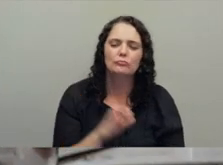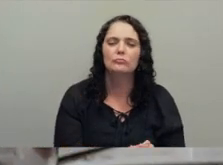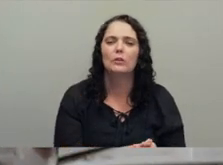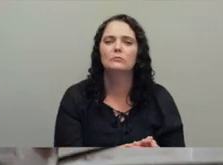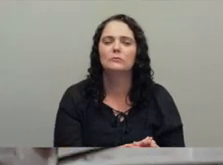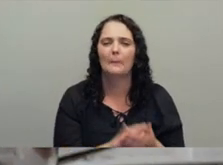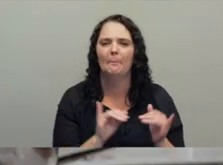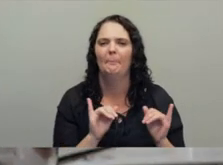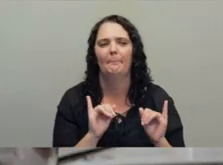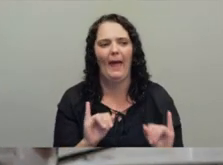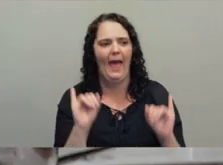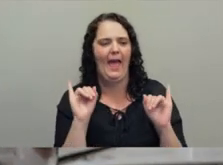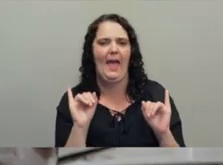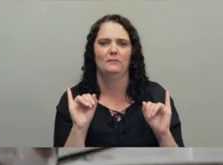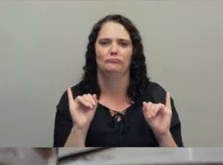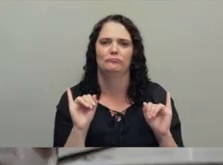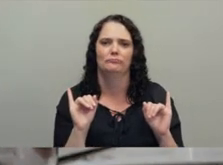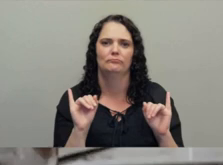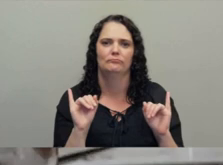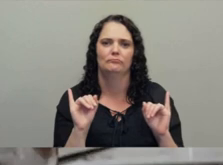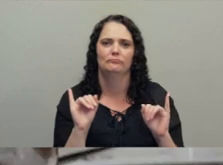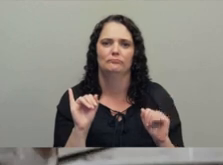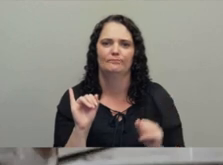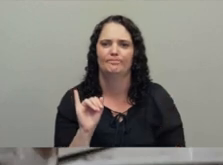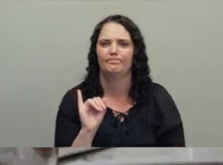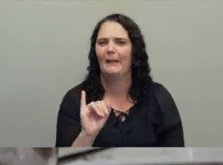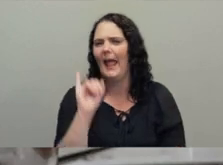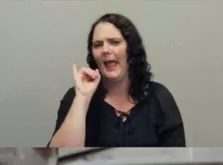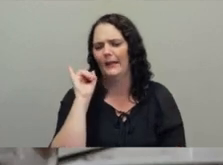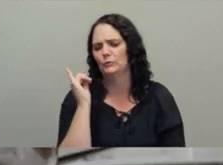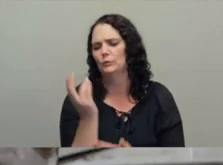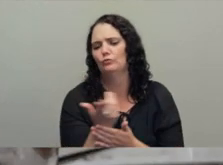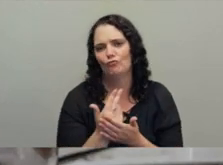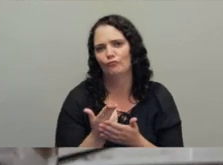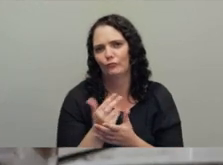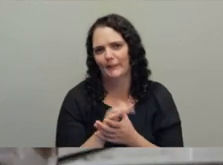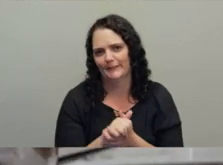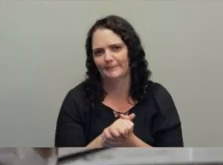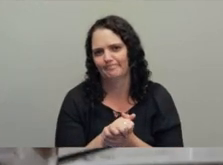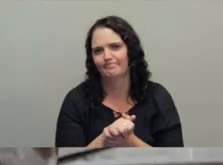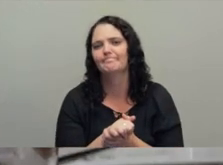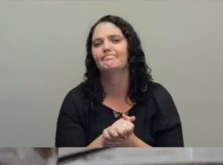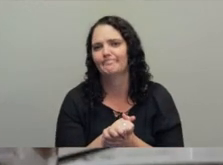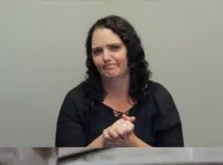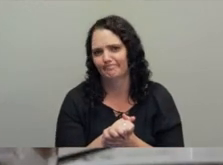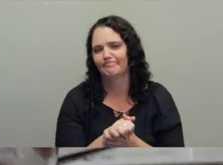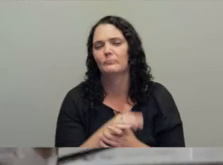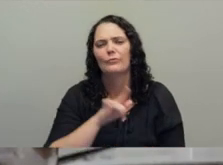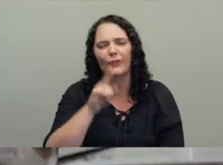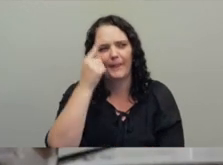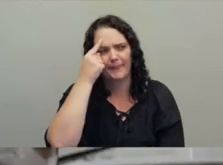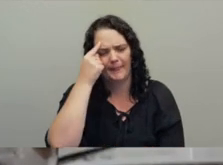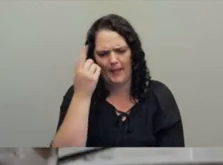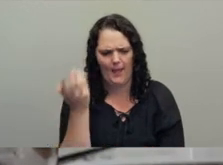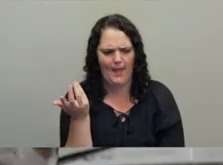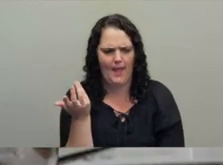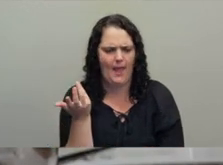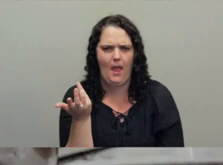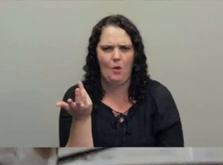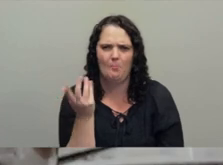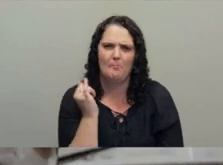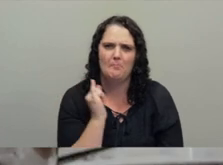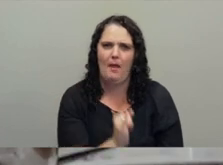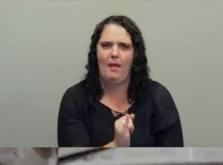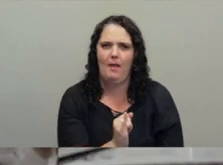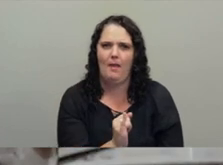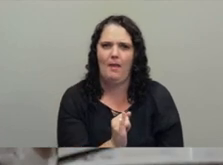right? I want you to think, what am I going to do? How am I going to make this drawing a bad drawing? So for the person who said before that